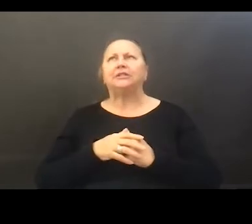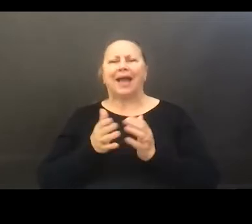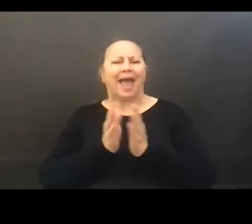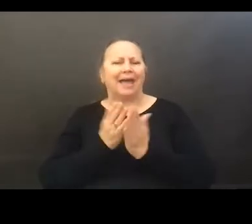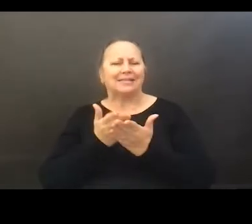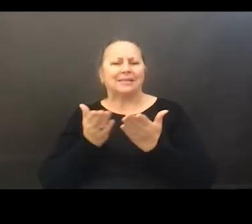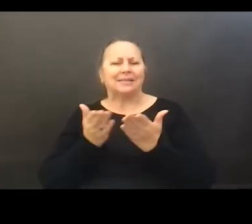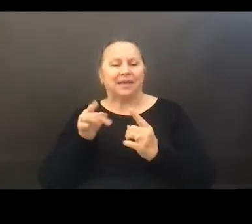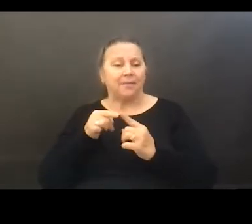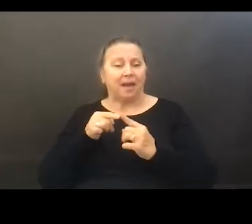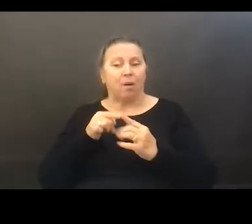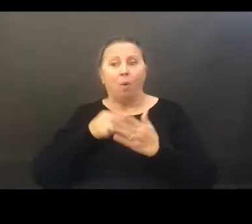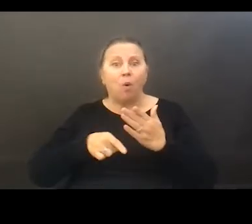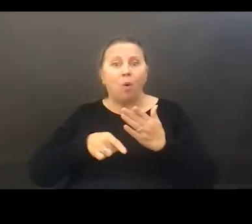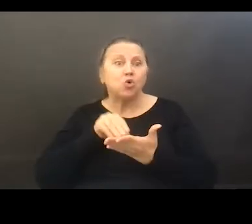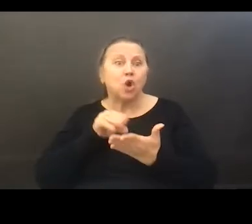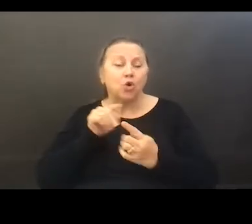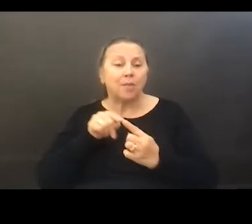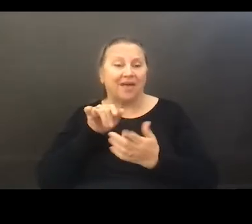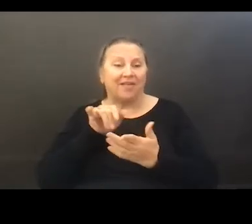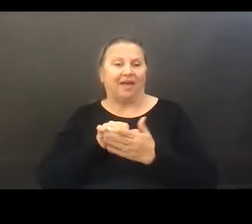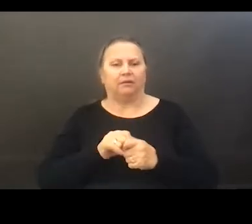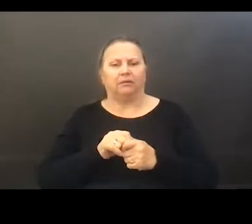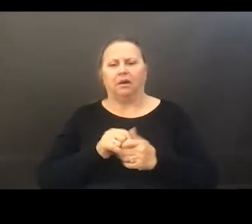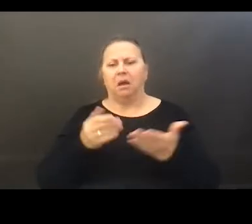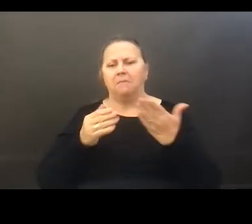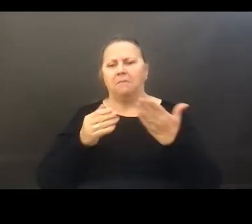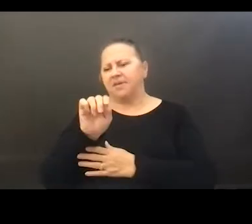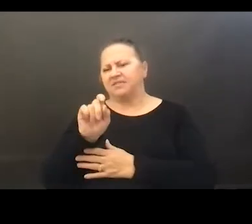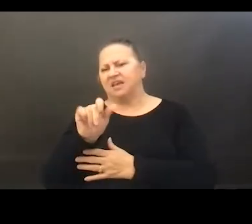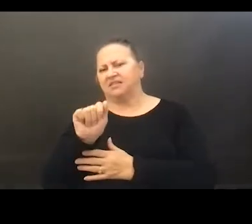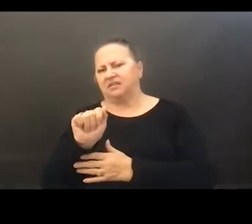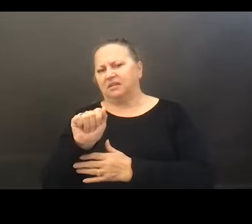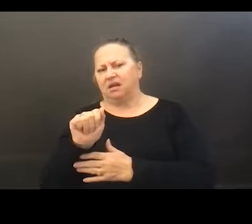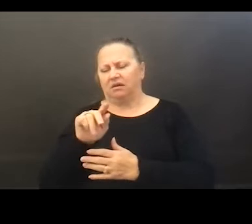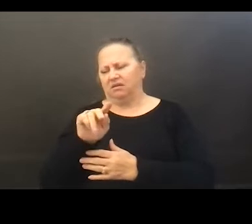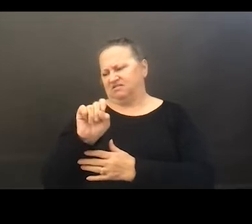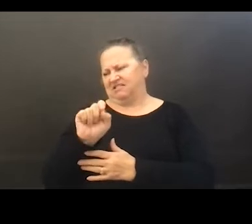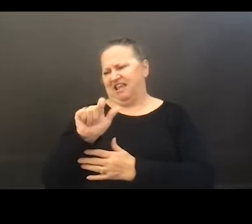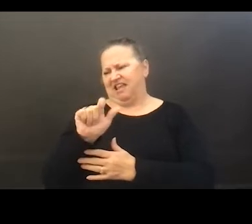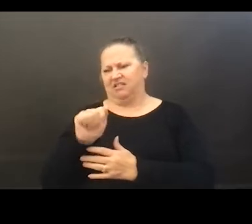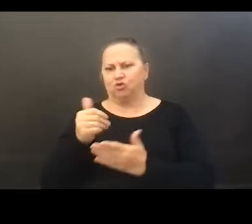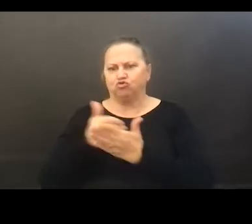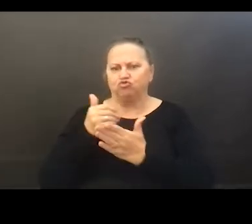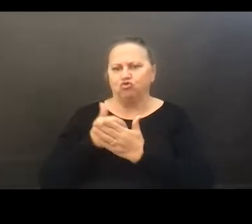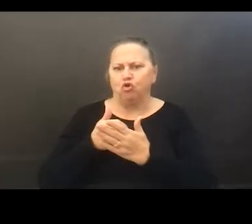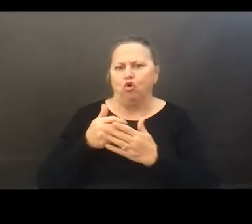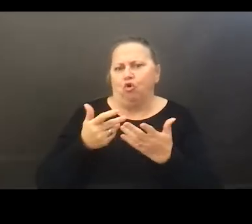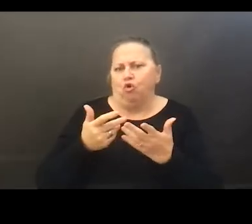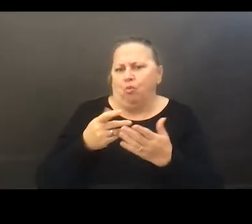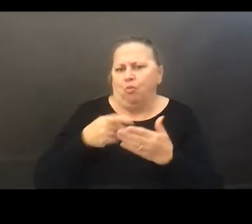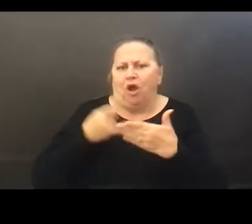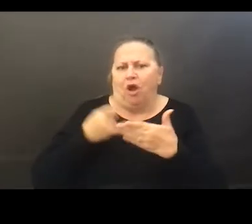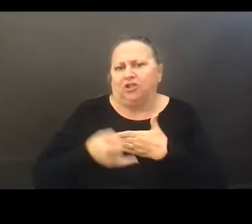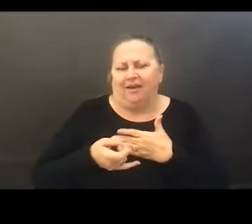what you learned about the company, maybe what Tesla's best new project is. You know, ask a question to gain insight, and